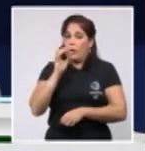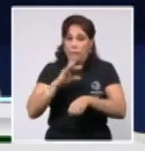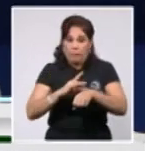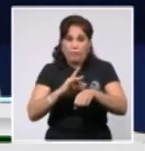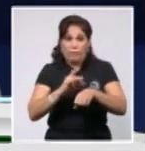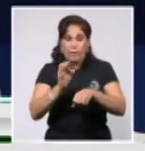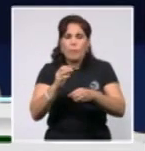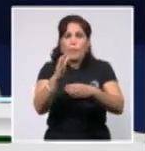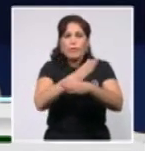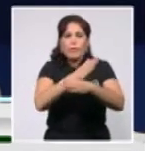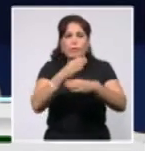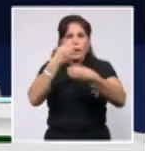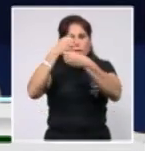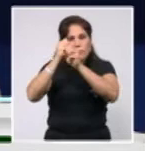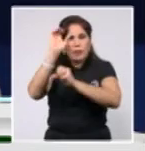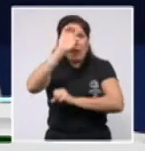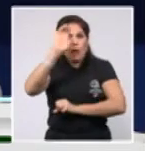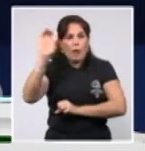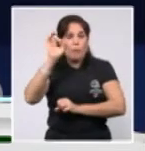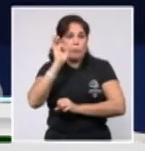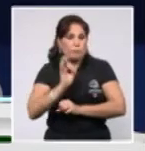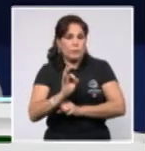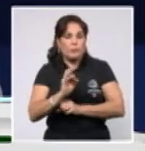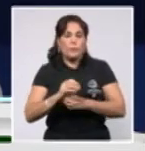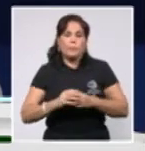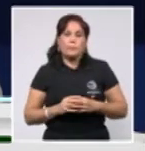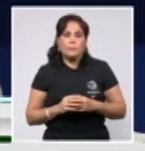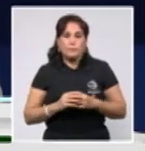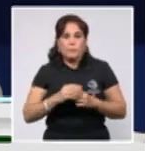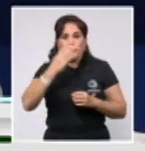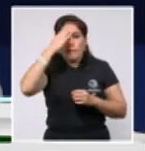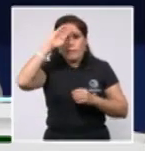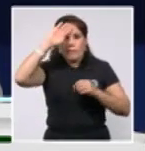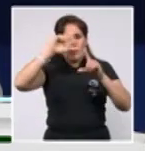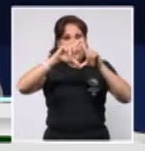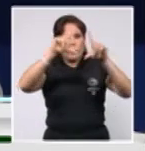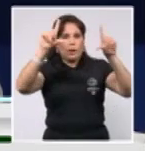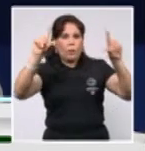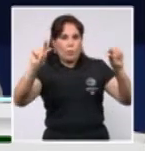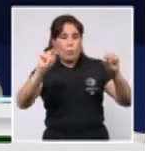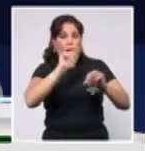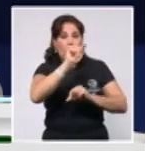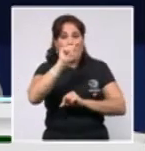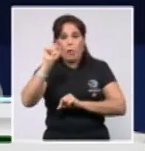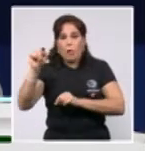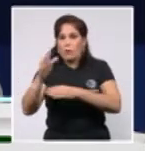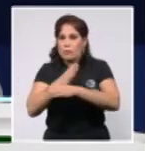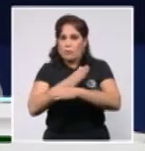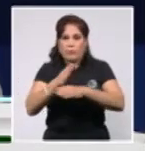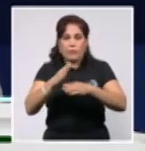2,003 of the samples were processed at the Pedro Curi Tropical Medicine Institute,